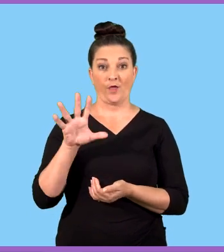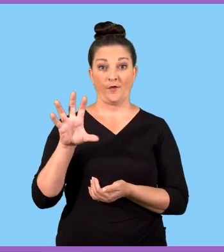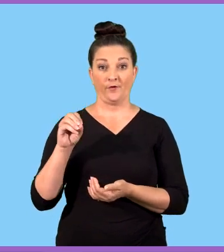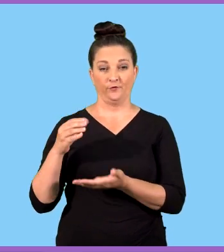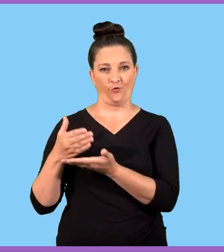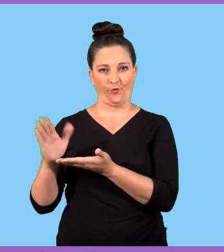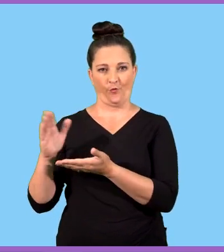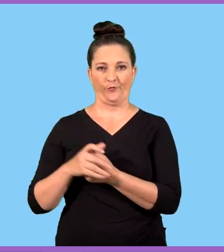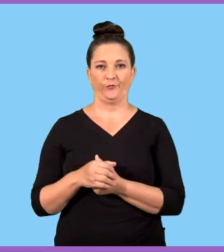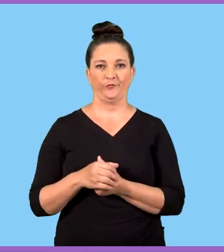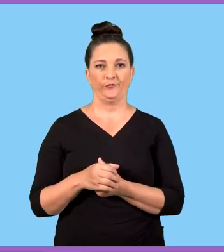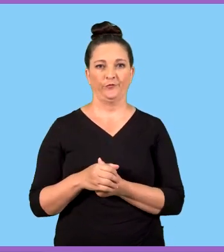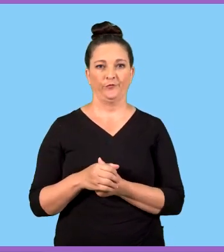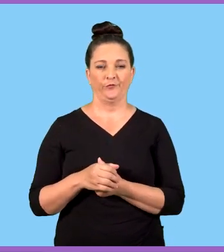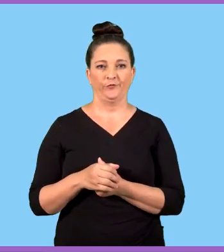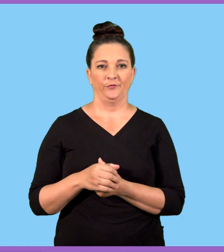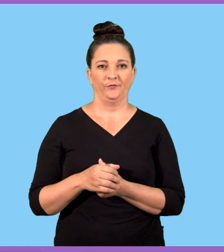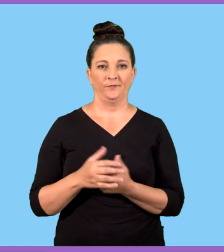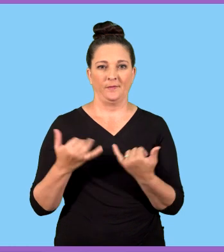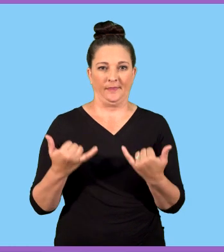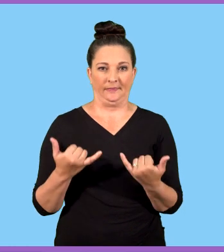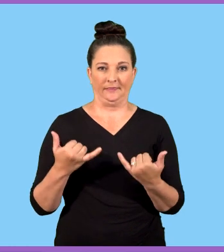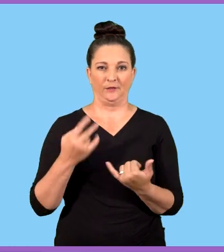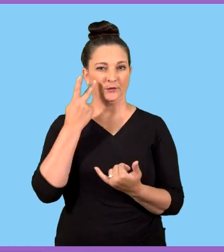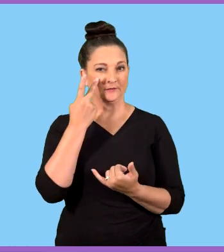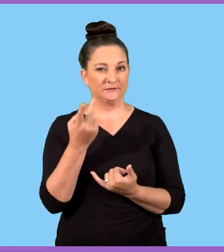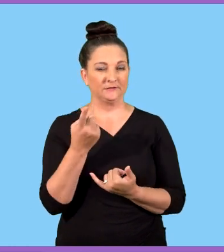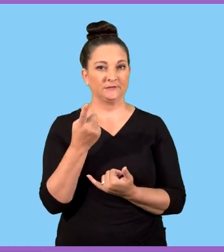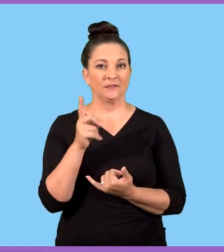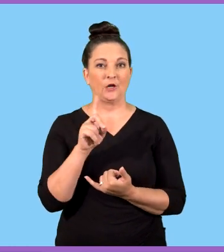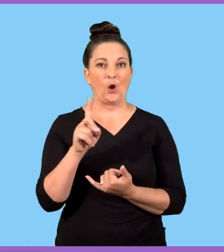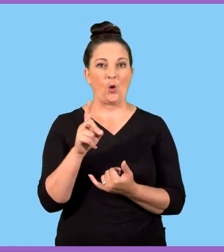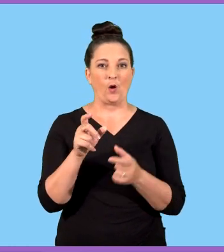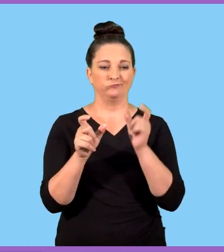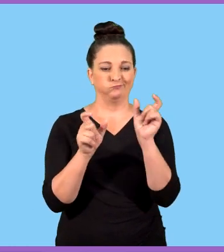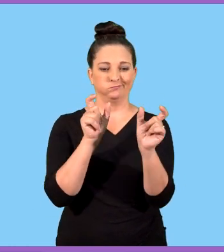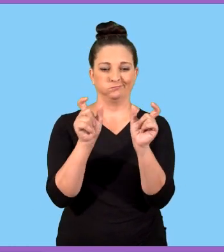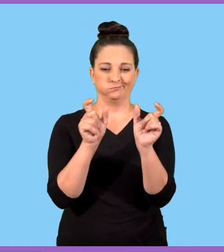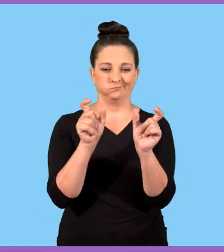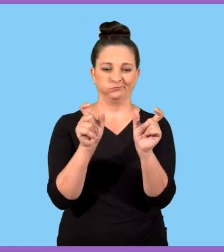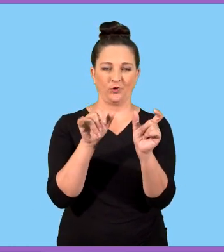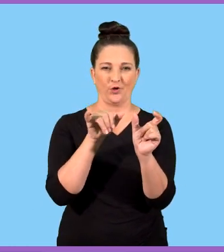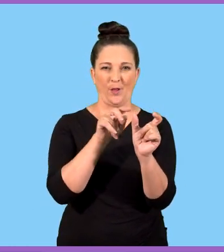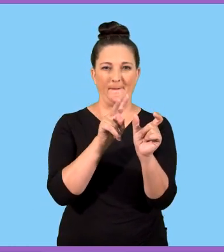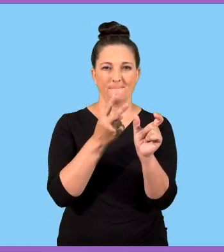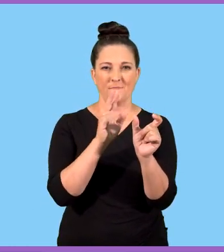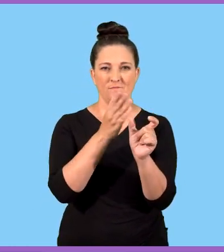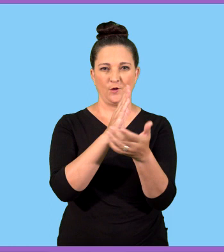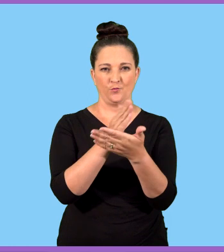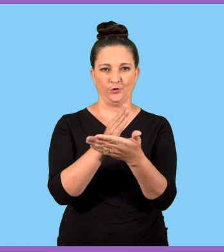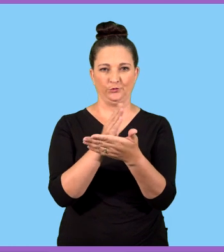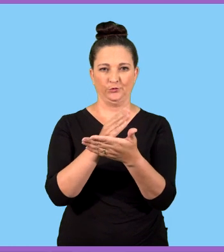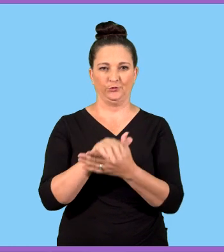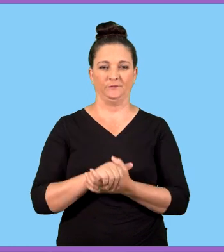50 and the 150. And in this case, we find the median between these two